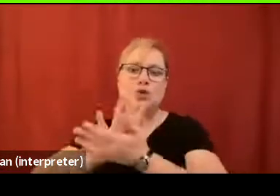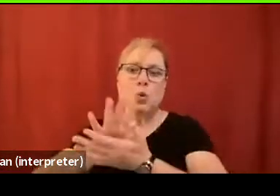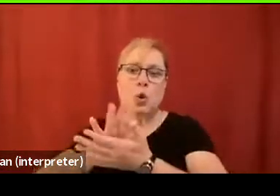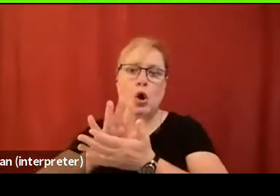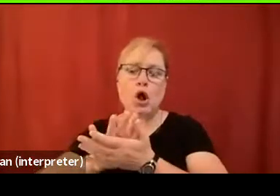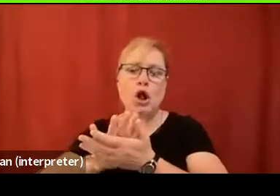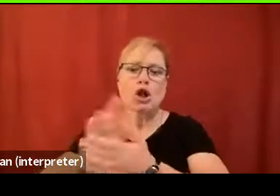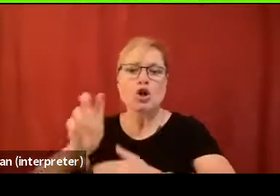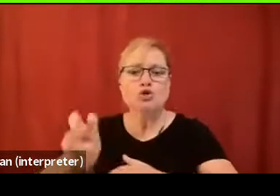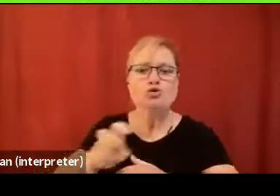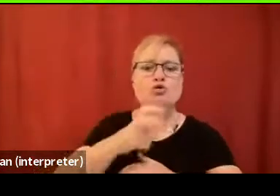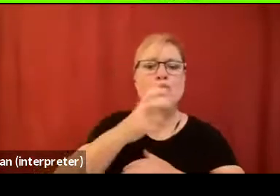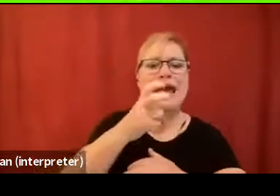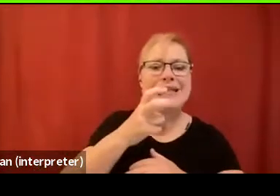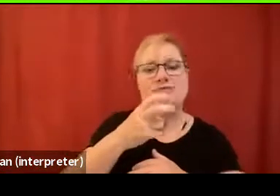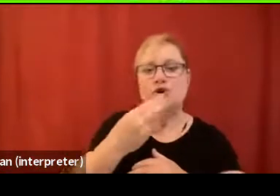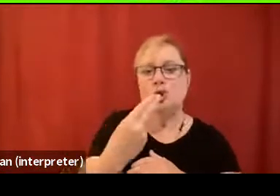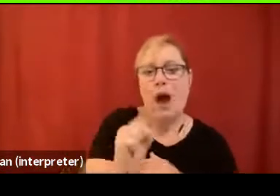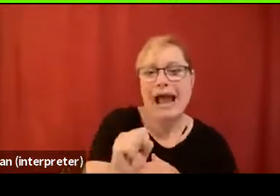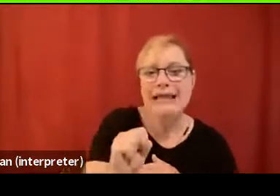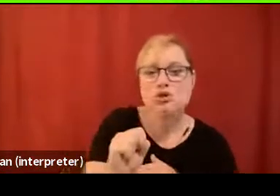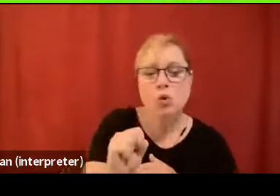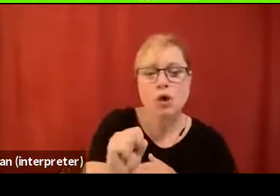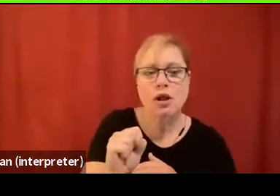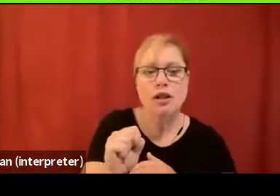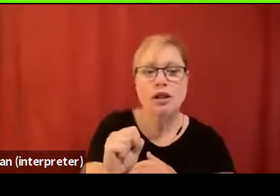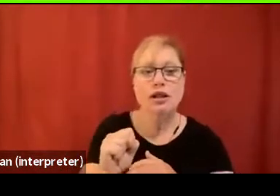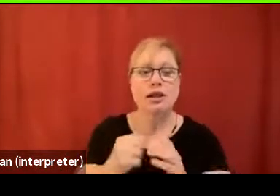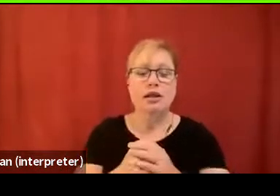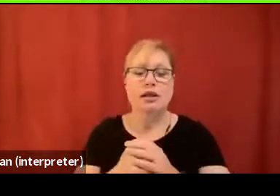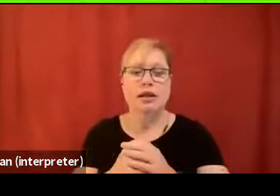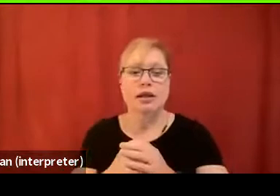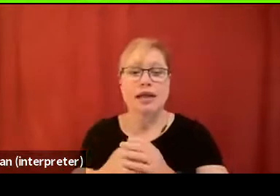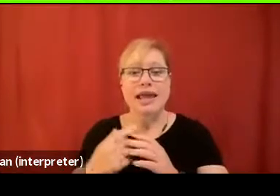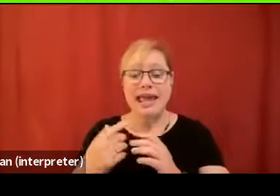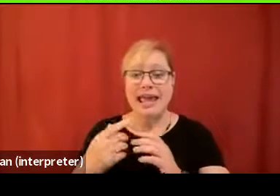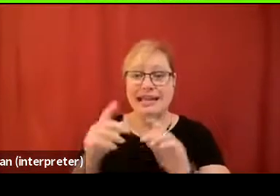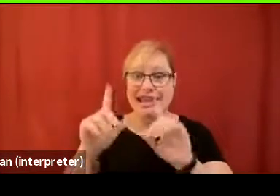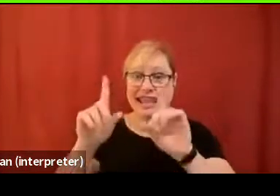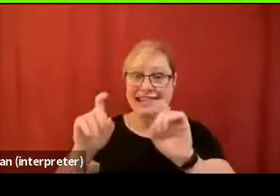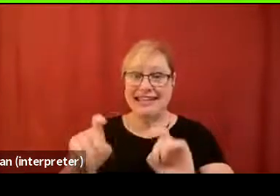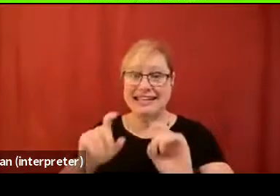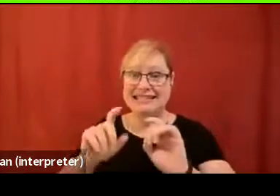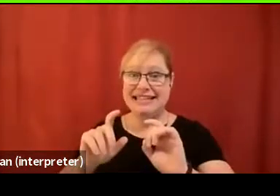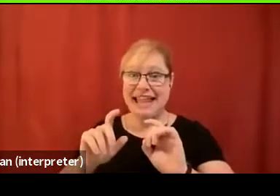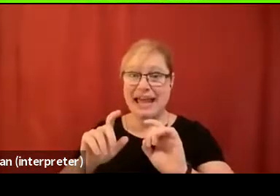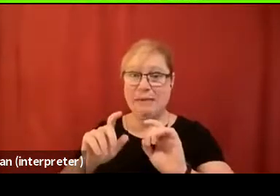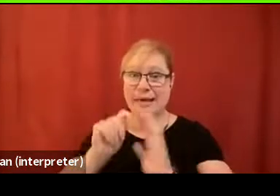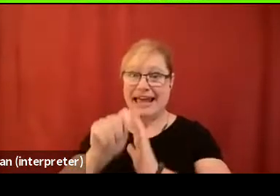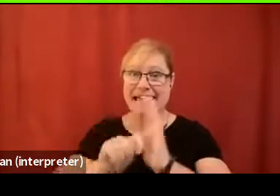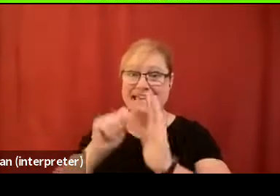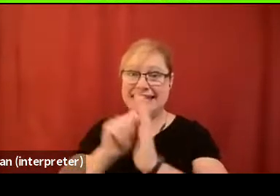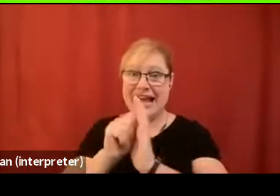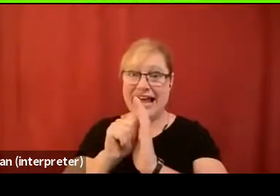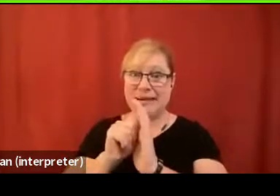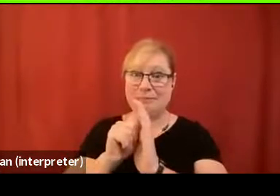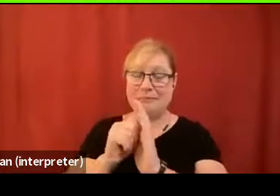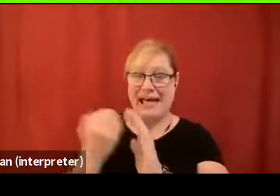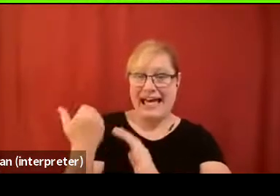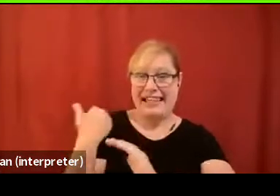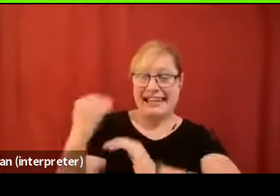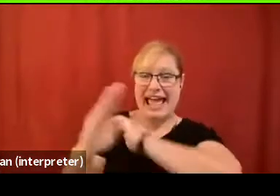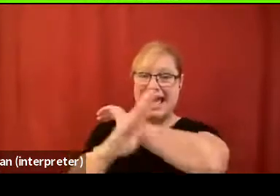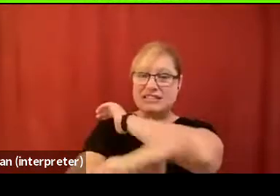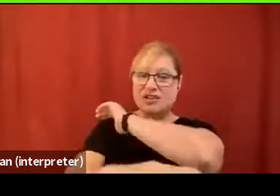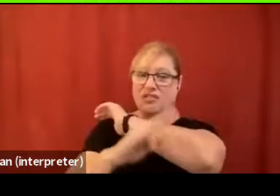the upper level, what we would call high school. And even exam period last fall was really marred by, you